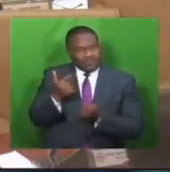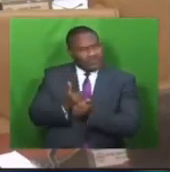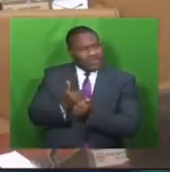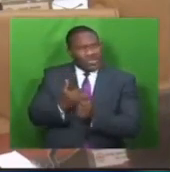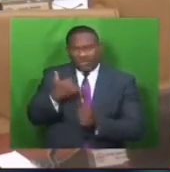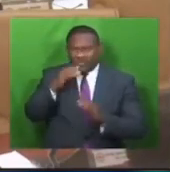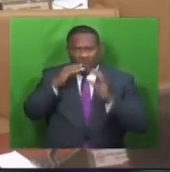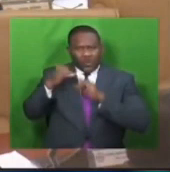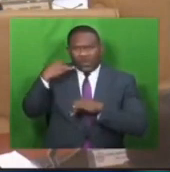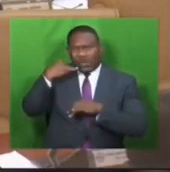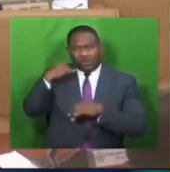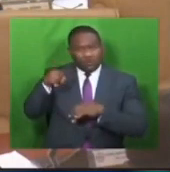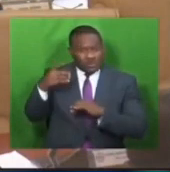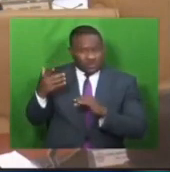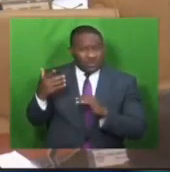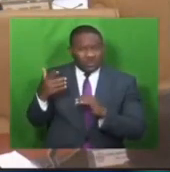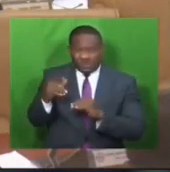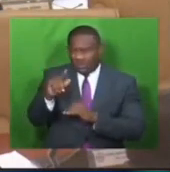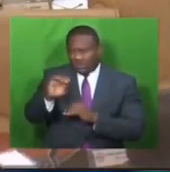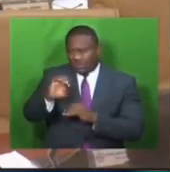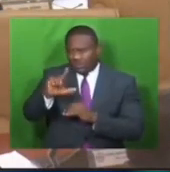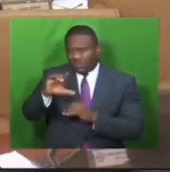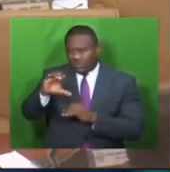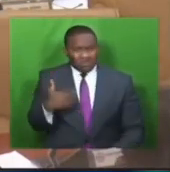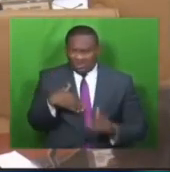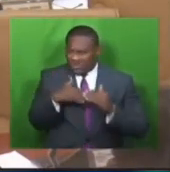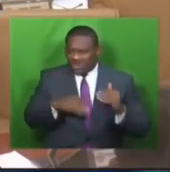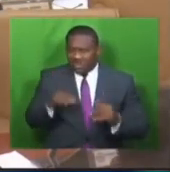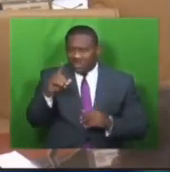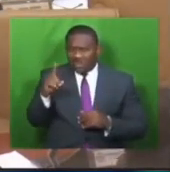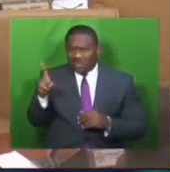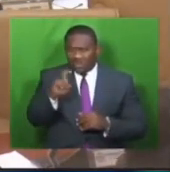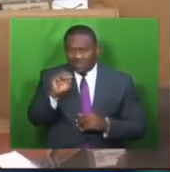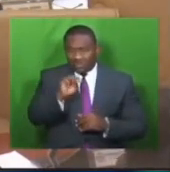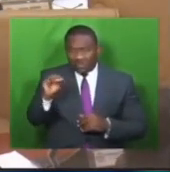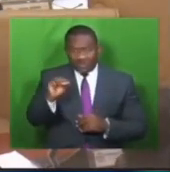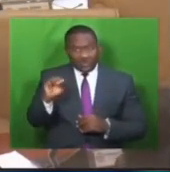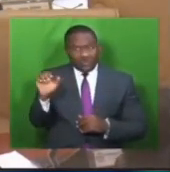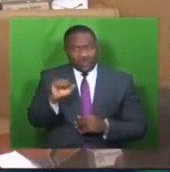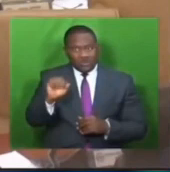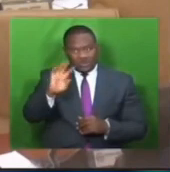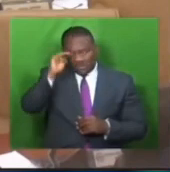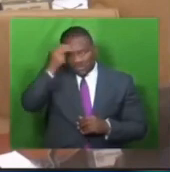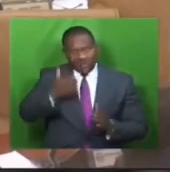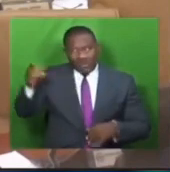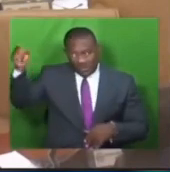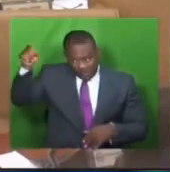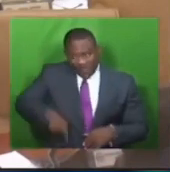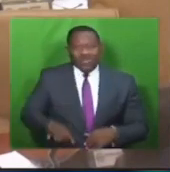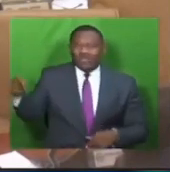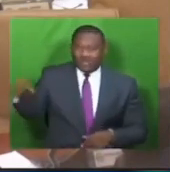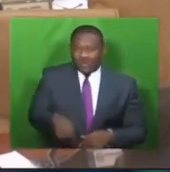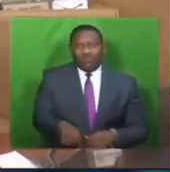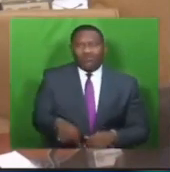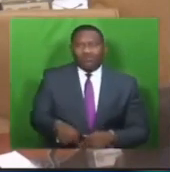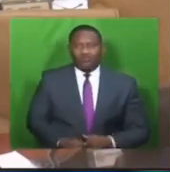strength. The telecom sector used to be a major revenue source for the government. The minister must come and answer to this House the withering away